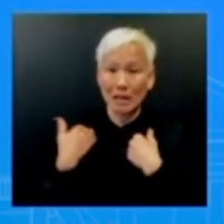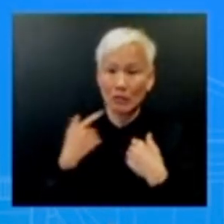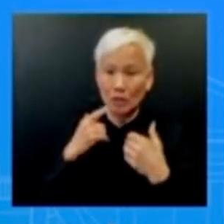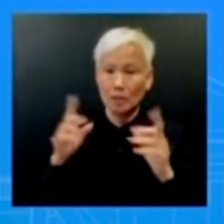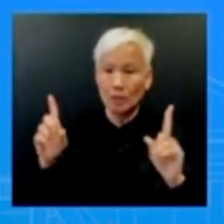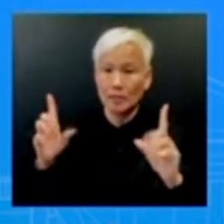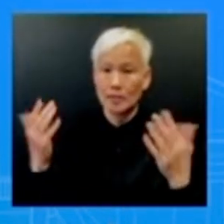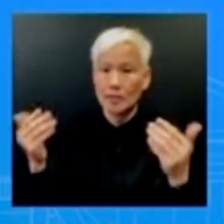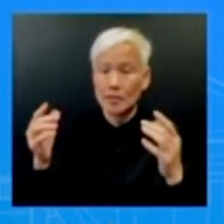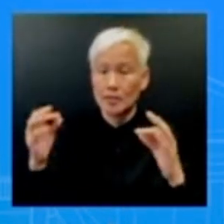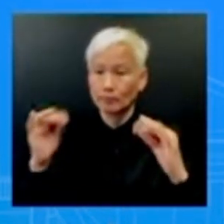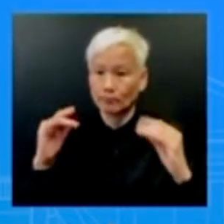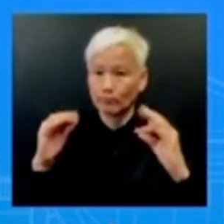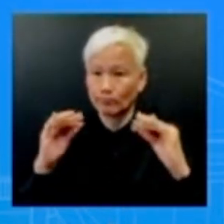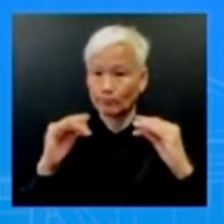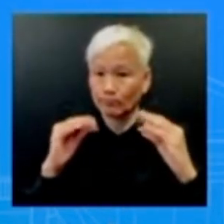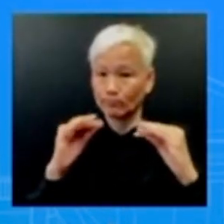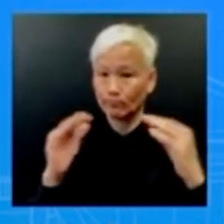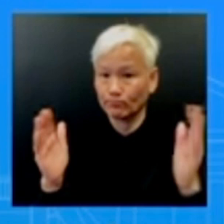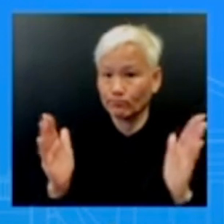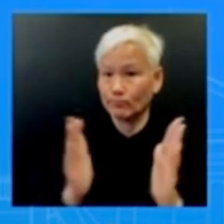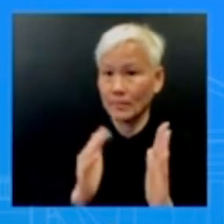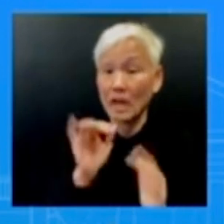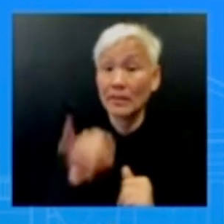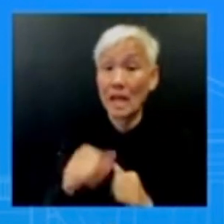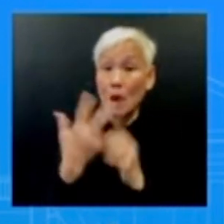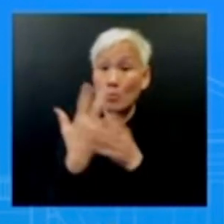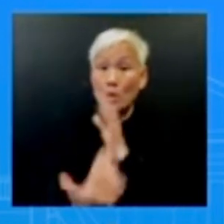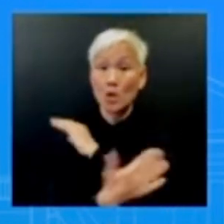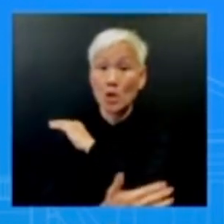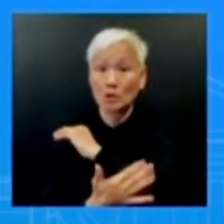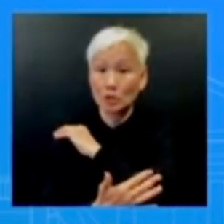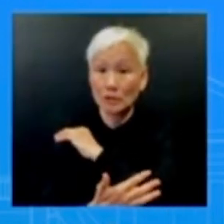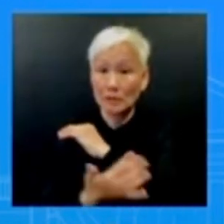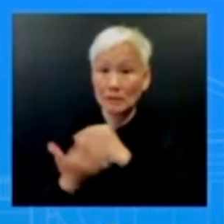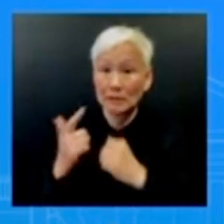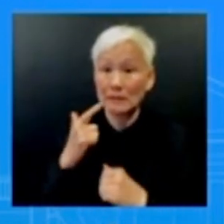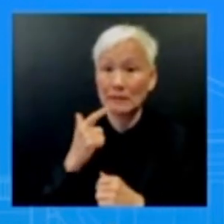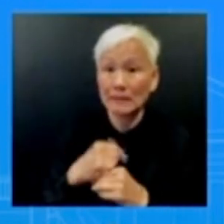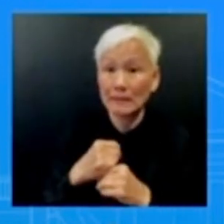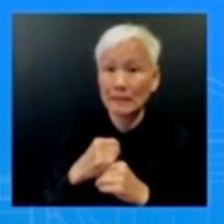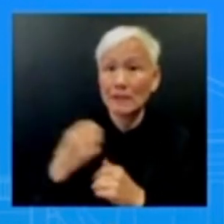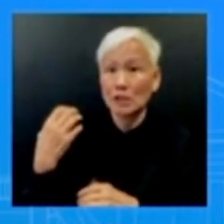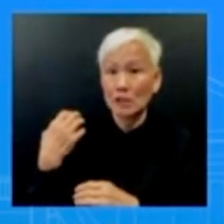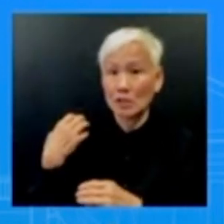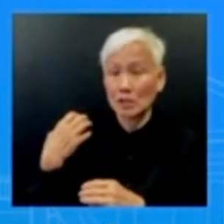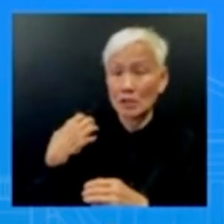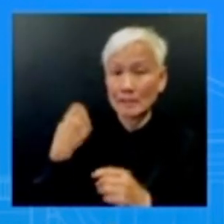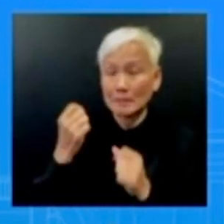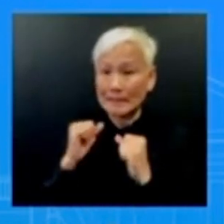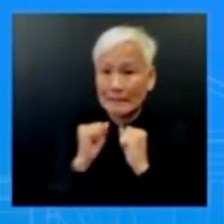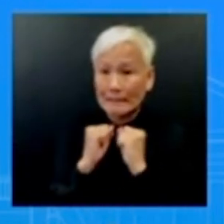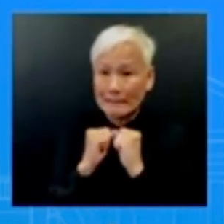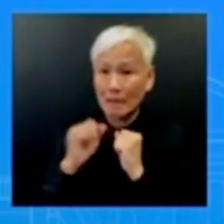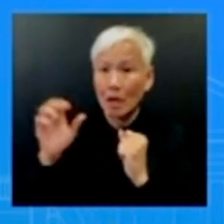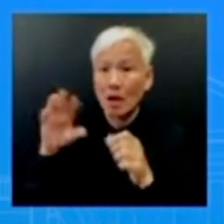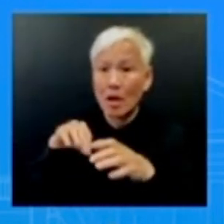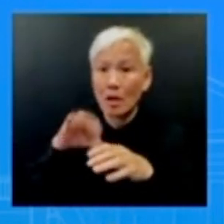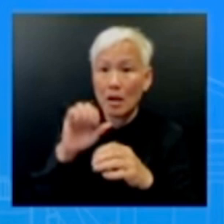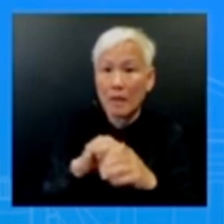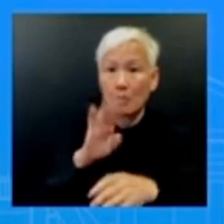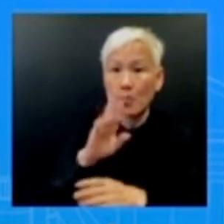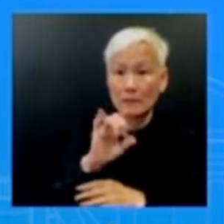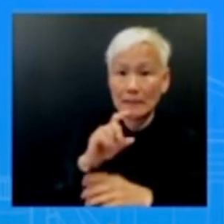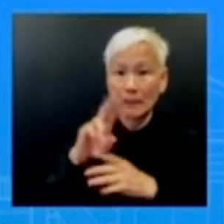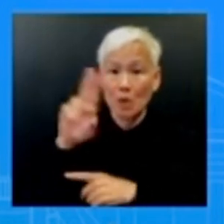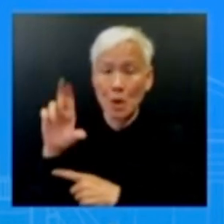They are both countries that chafe and bristle at U.S. leadership around the world, that chafe and bristle at this idea. I know it sounds like